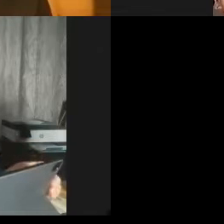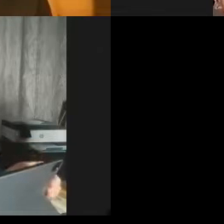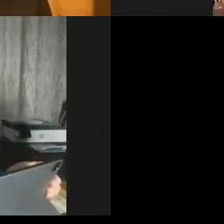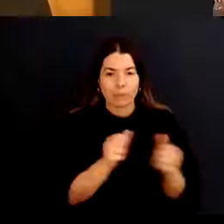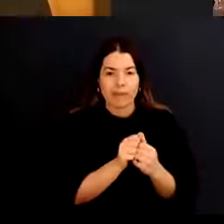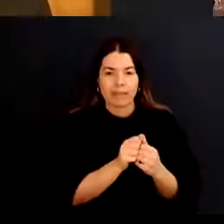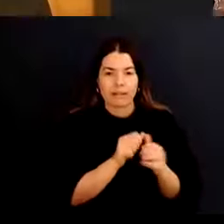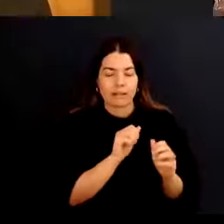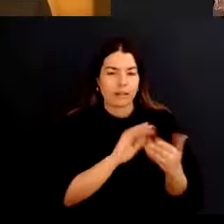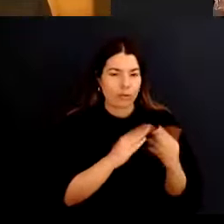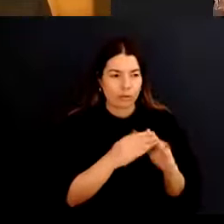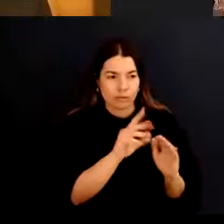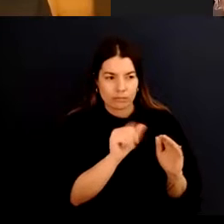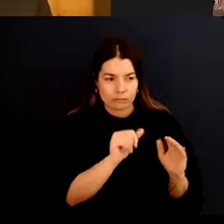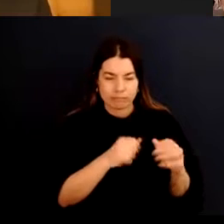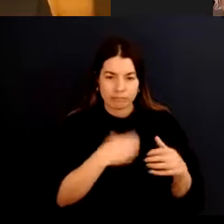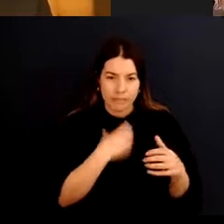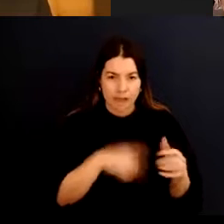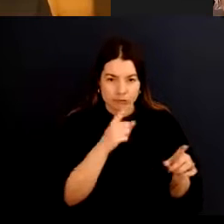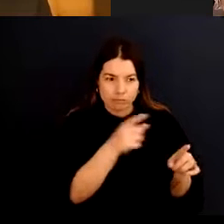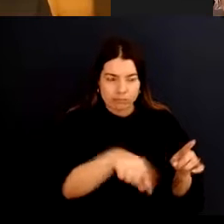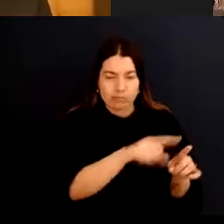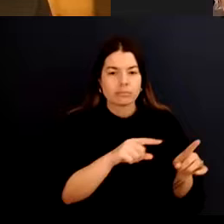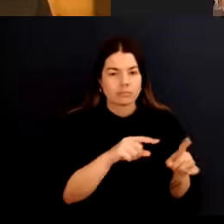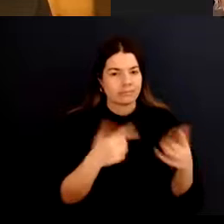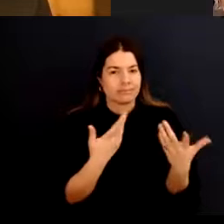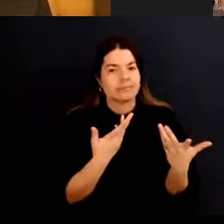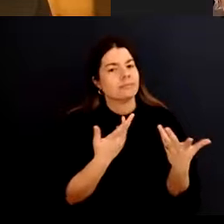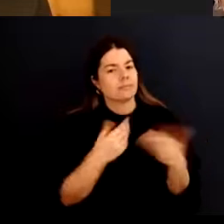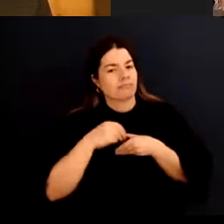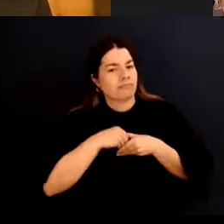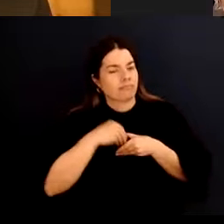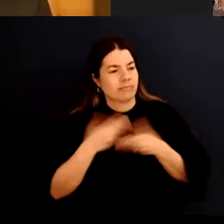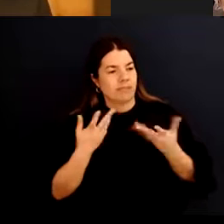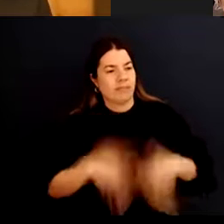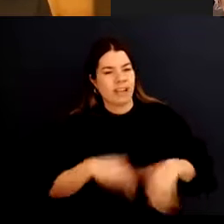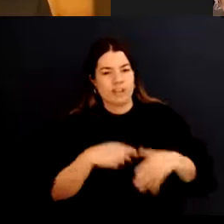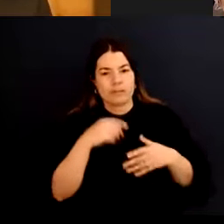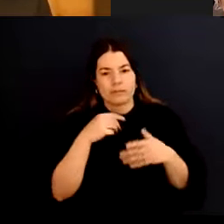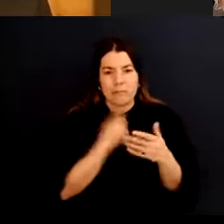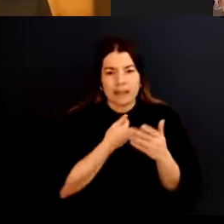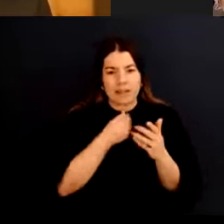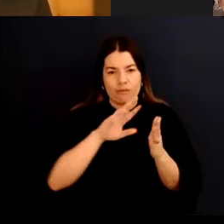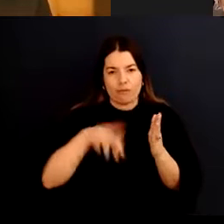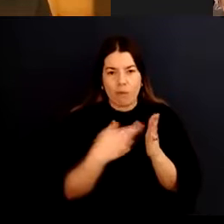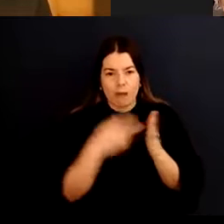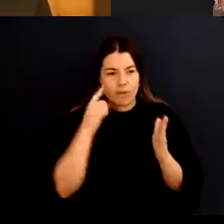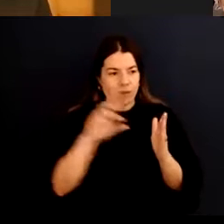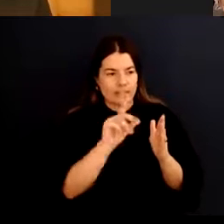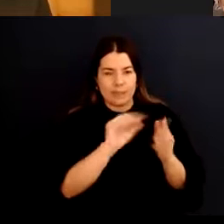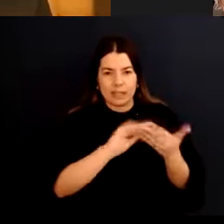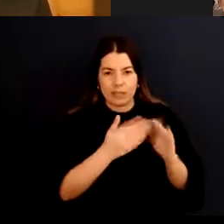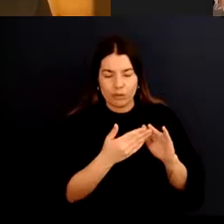model is it's just first nature for me. One thing I do want to note, though, to gain